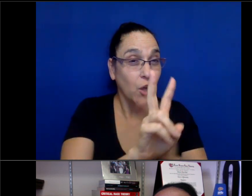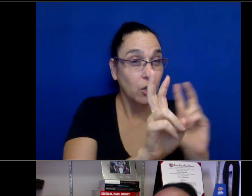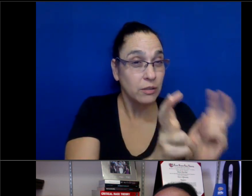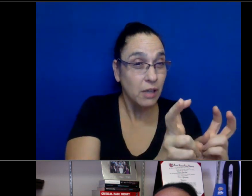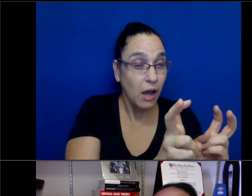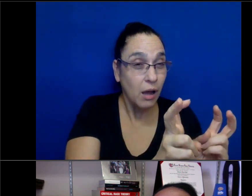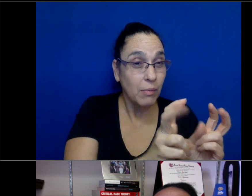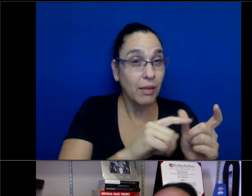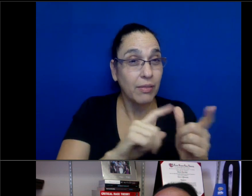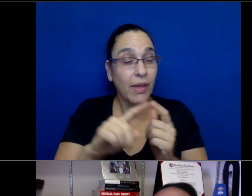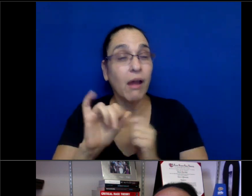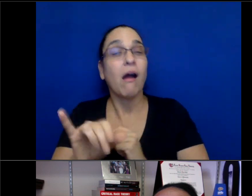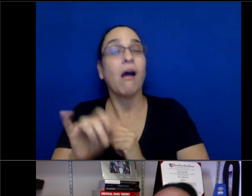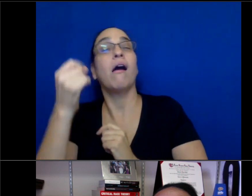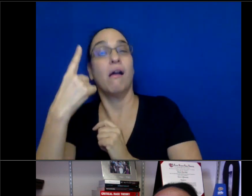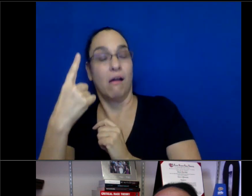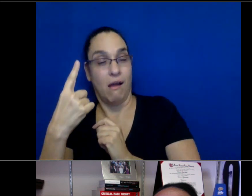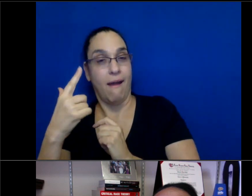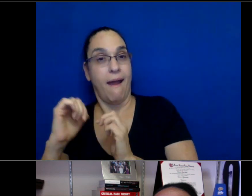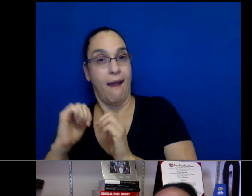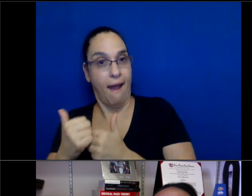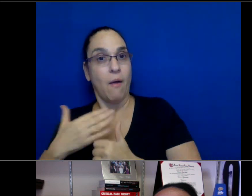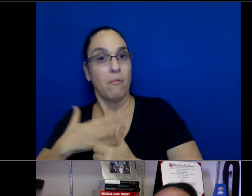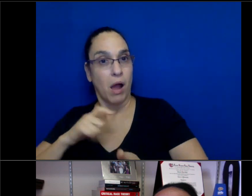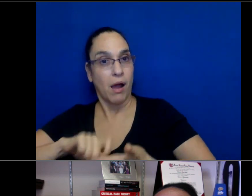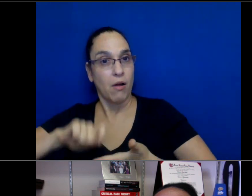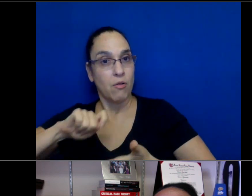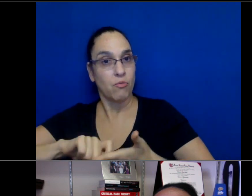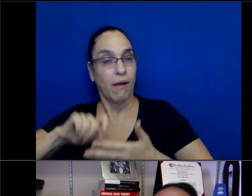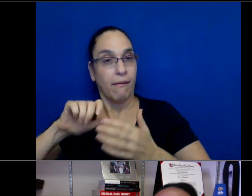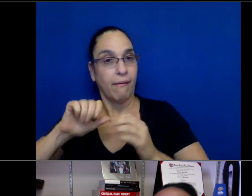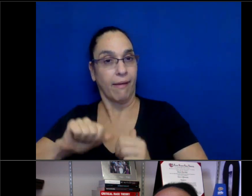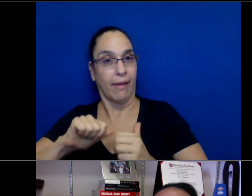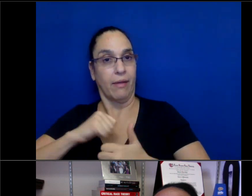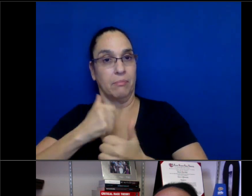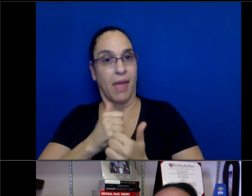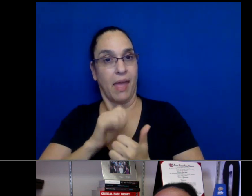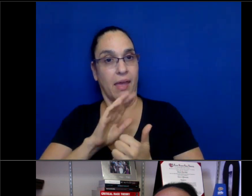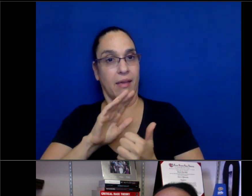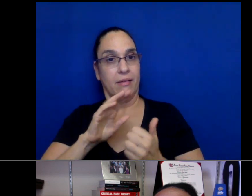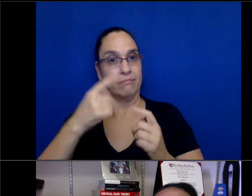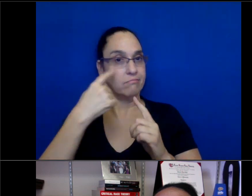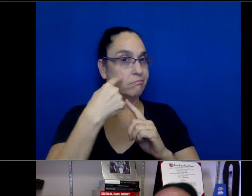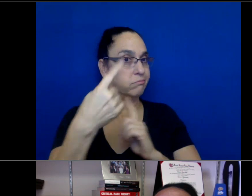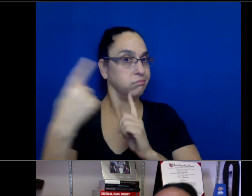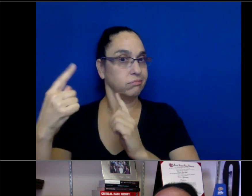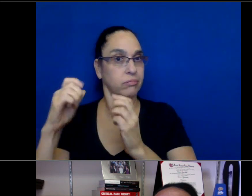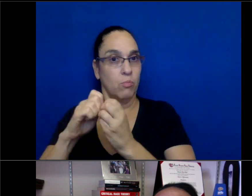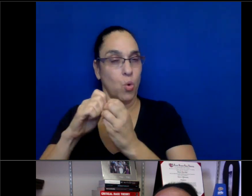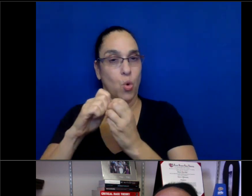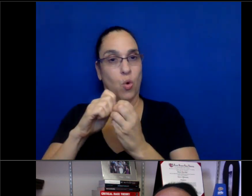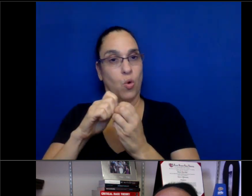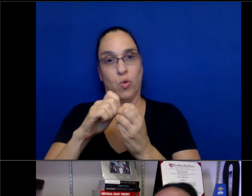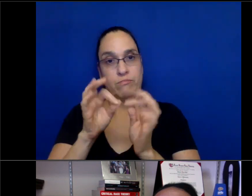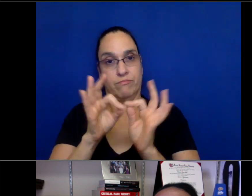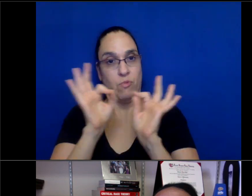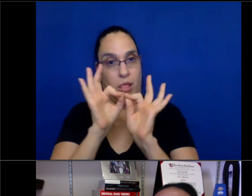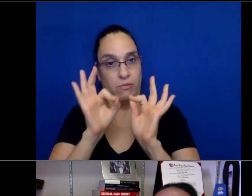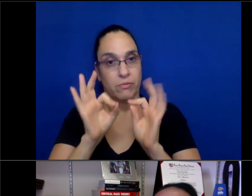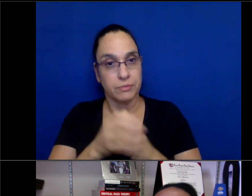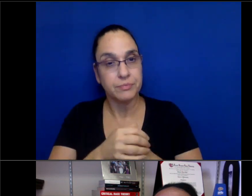how your work can bring relevance to those debates, right? So this is what I would call by building